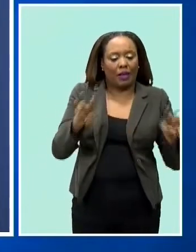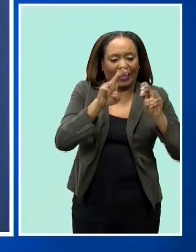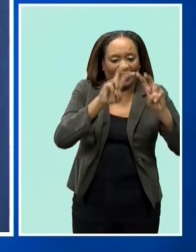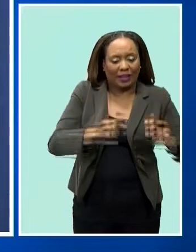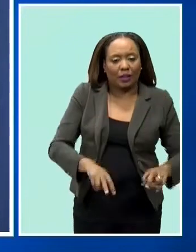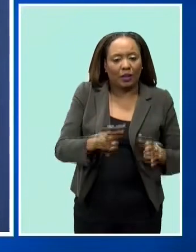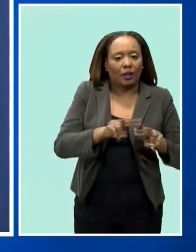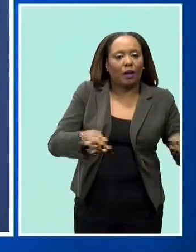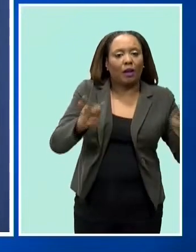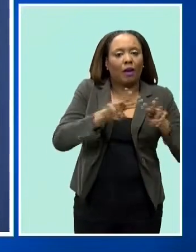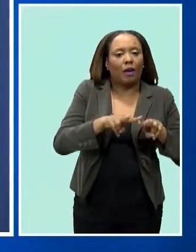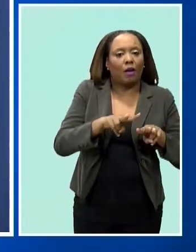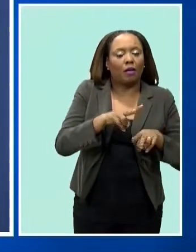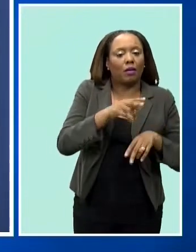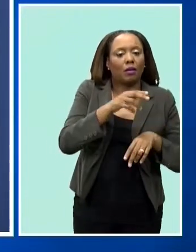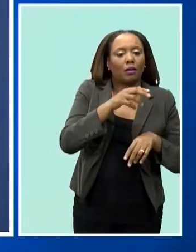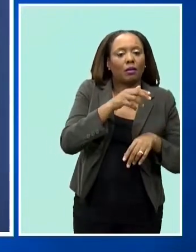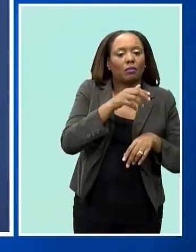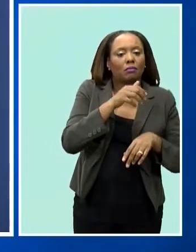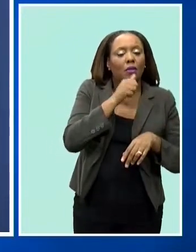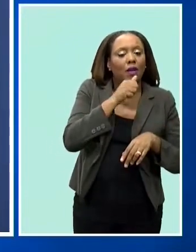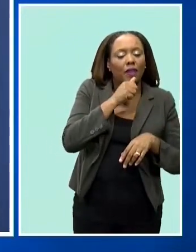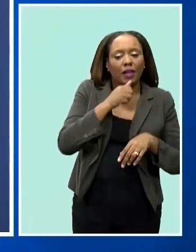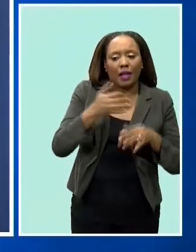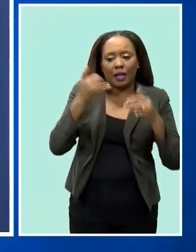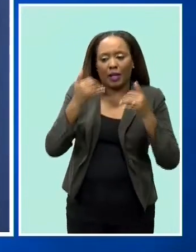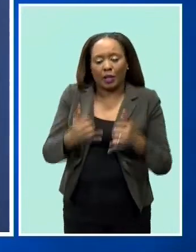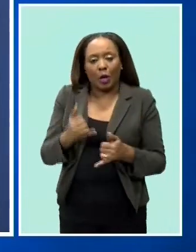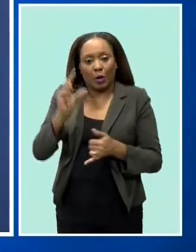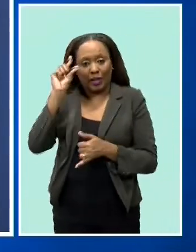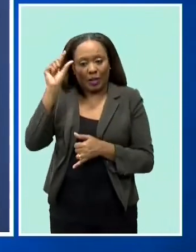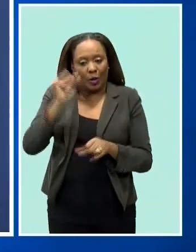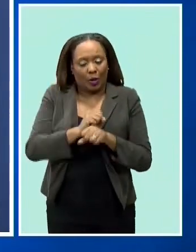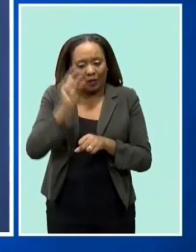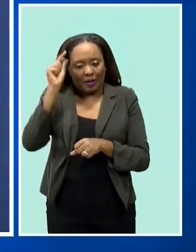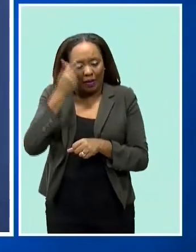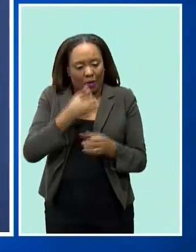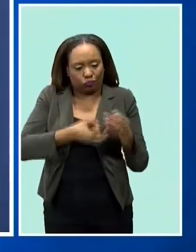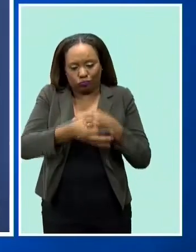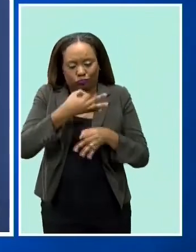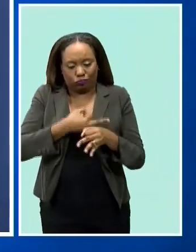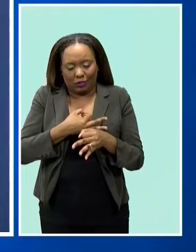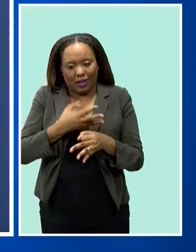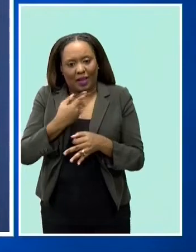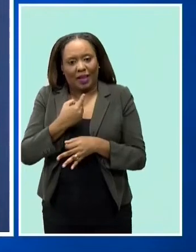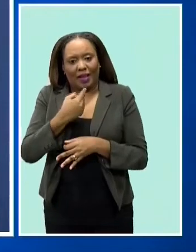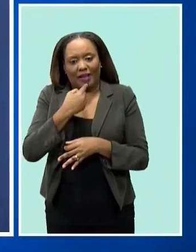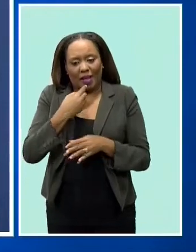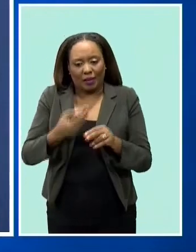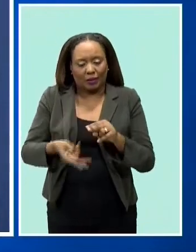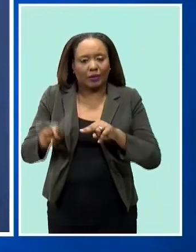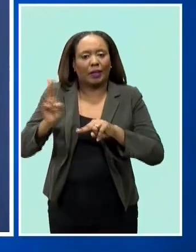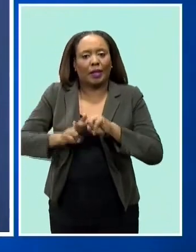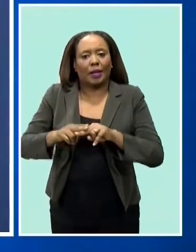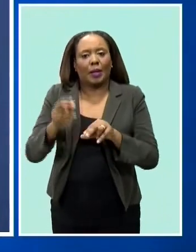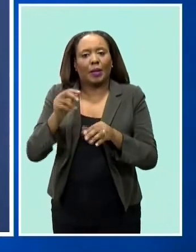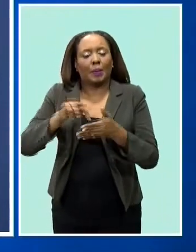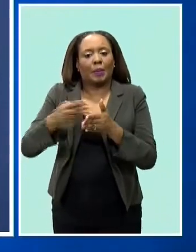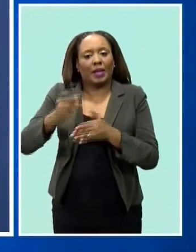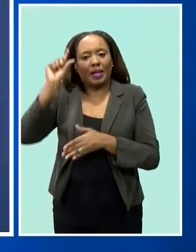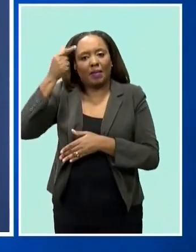it and burdened us, the taxpayers, with unjustifiable, according to the preliminary advice we